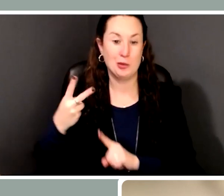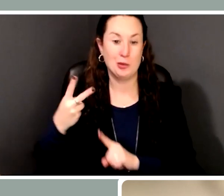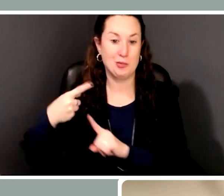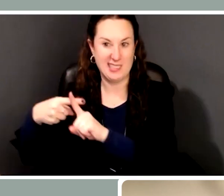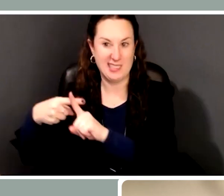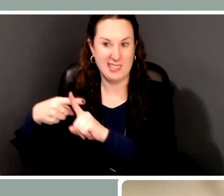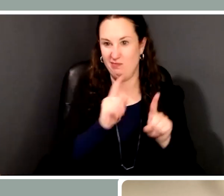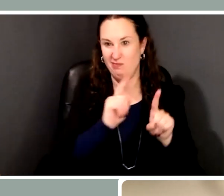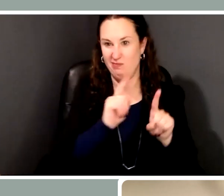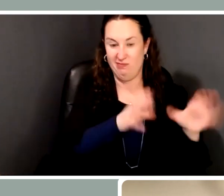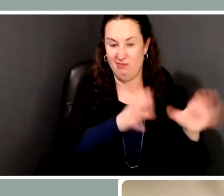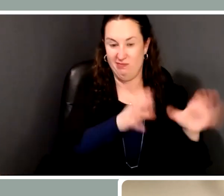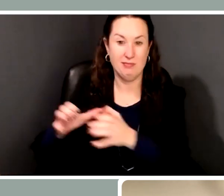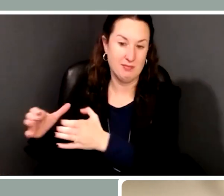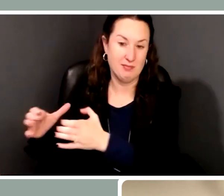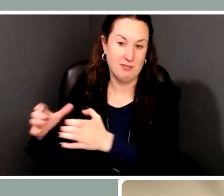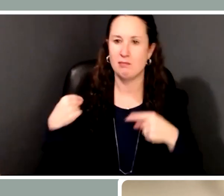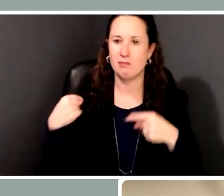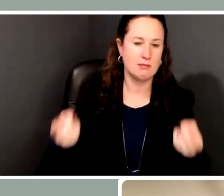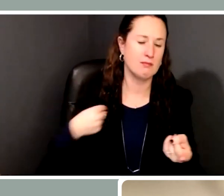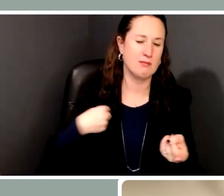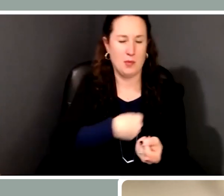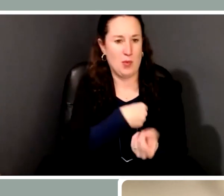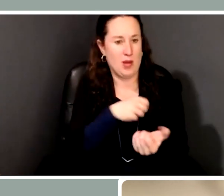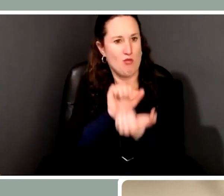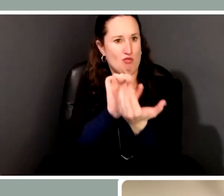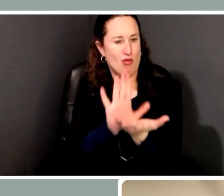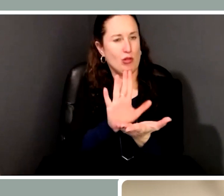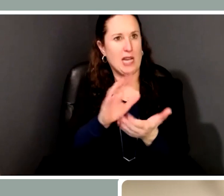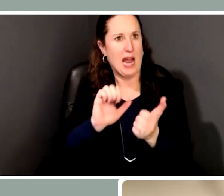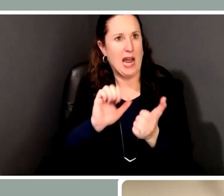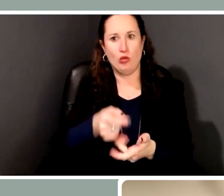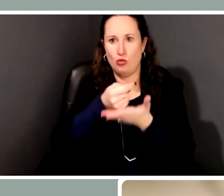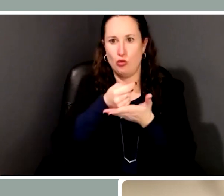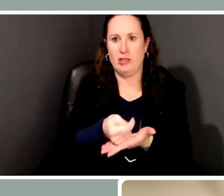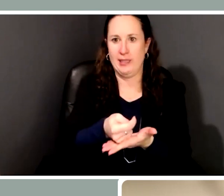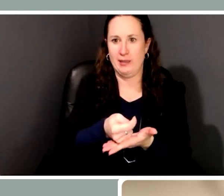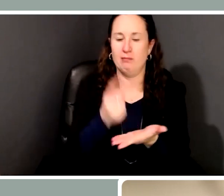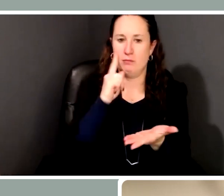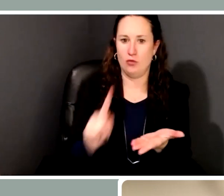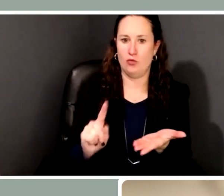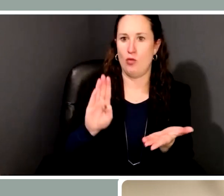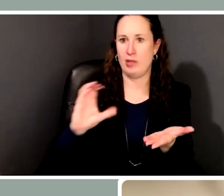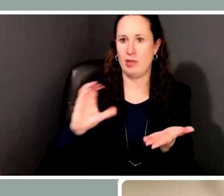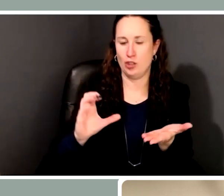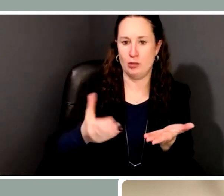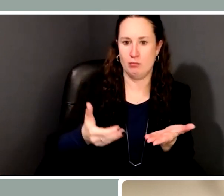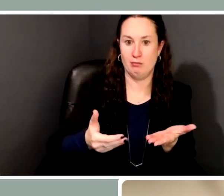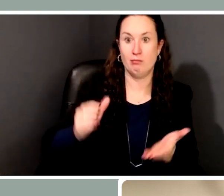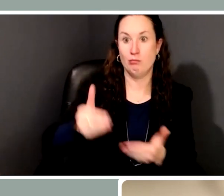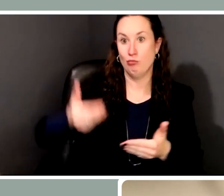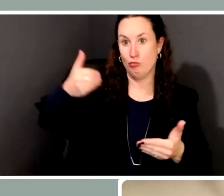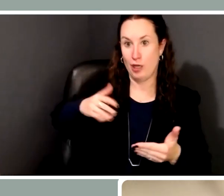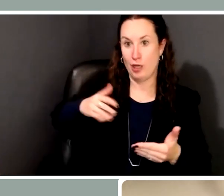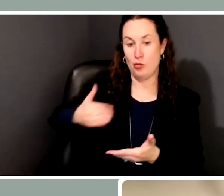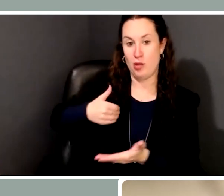had, and that was sort of how we approached the treatment of breast cancer prior to the advent of these drugs that looked at HER2 low.